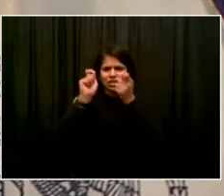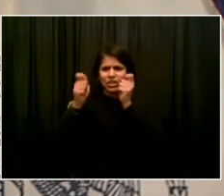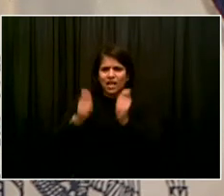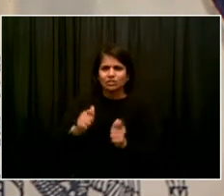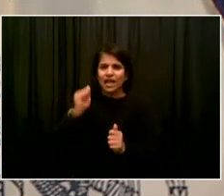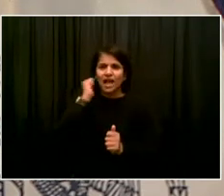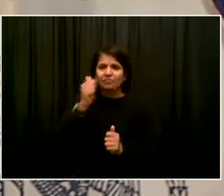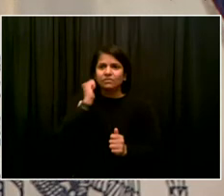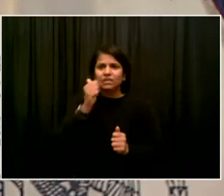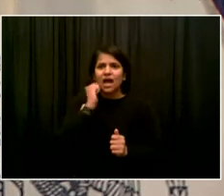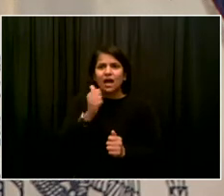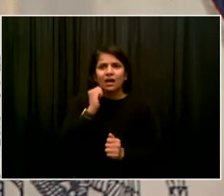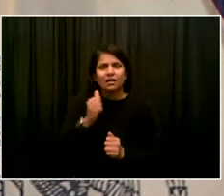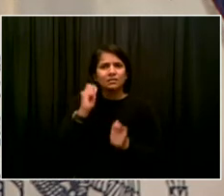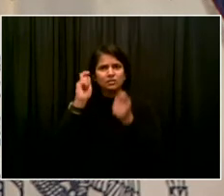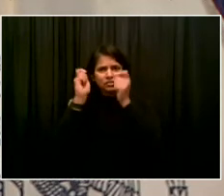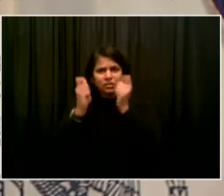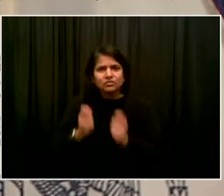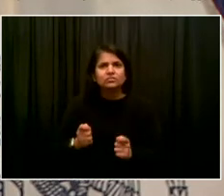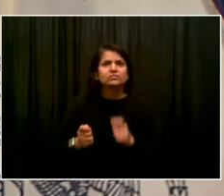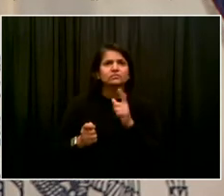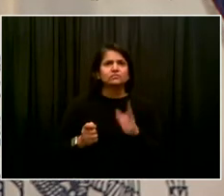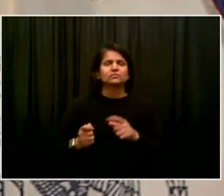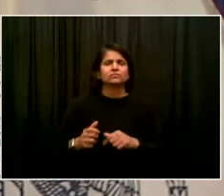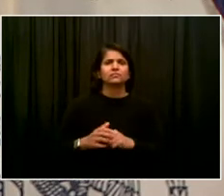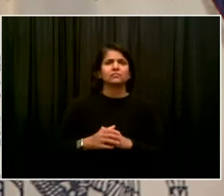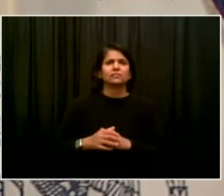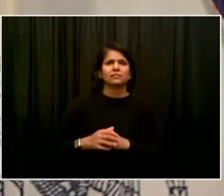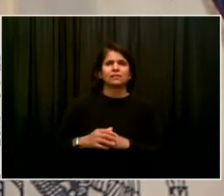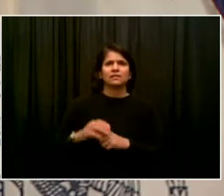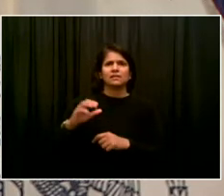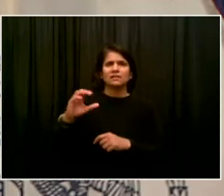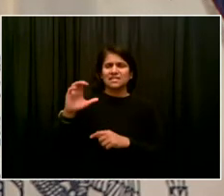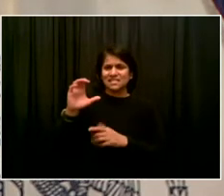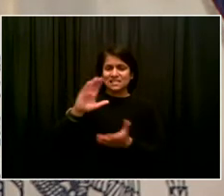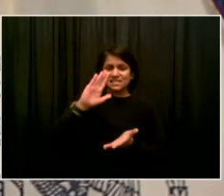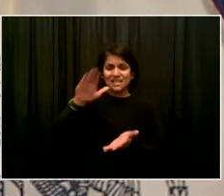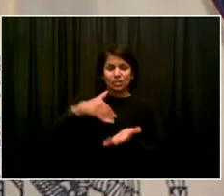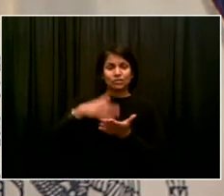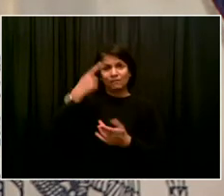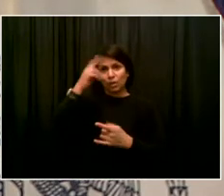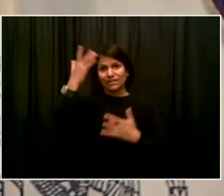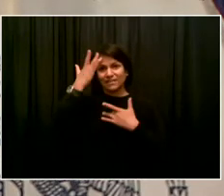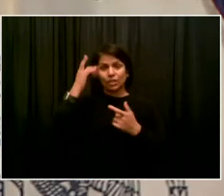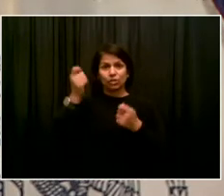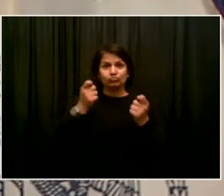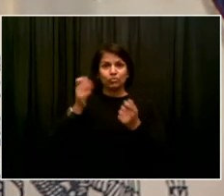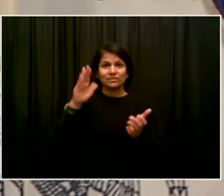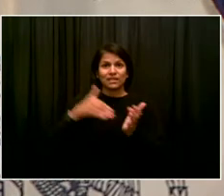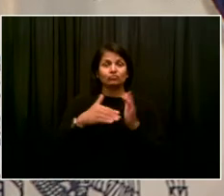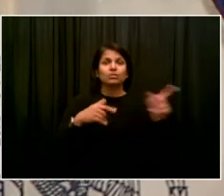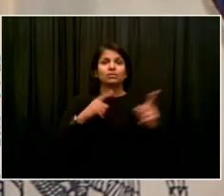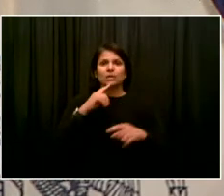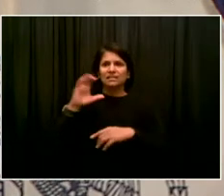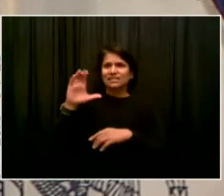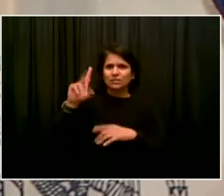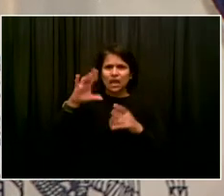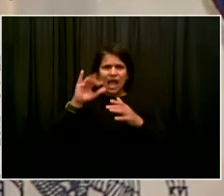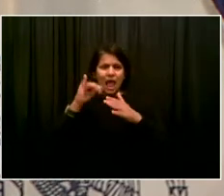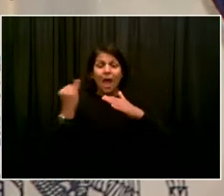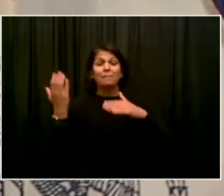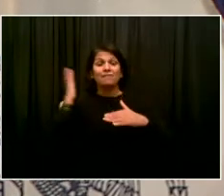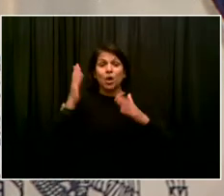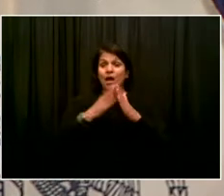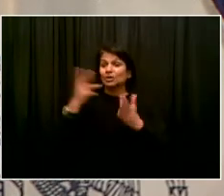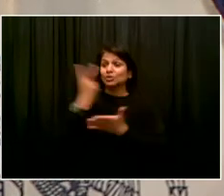CDC, the way they've re-estimated now the isolation period, the quarantine period. I think